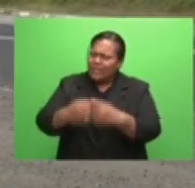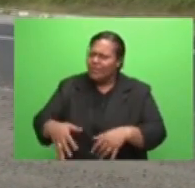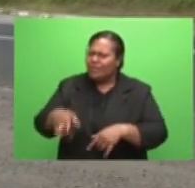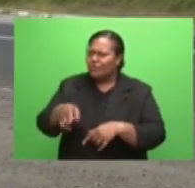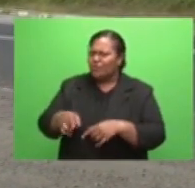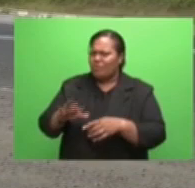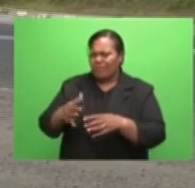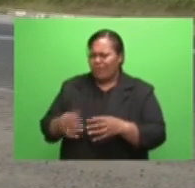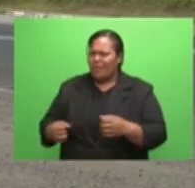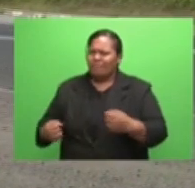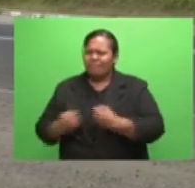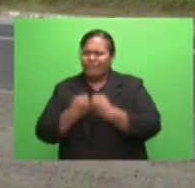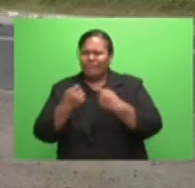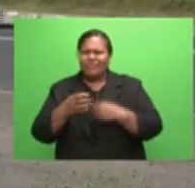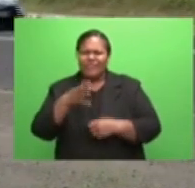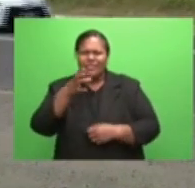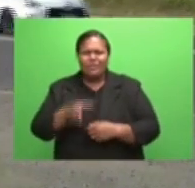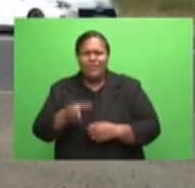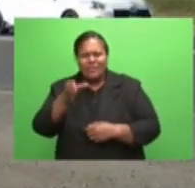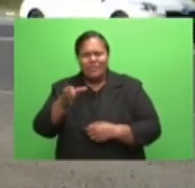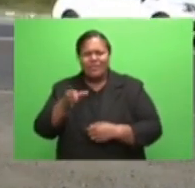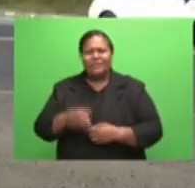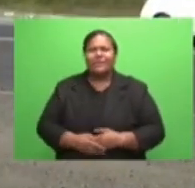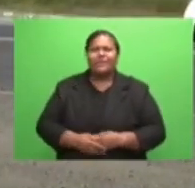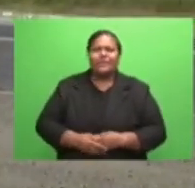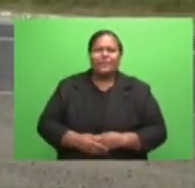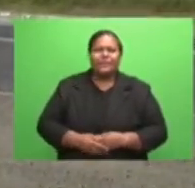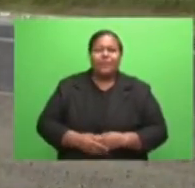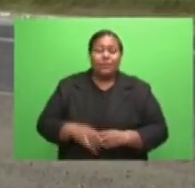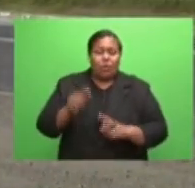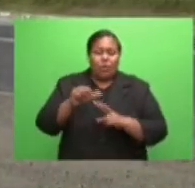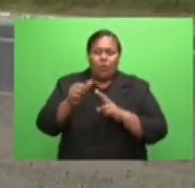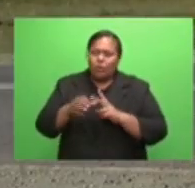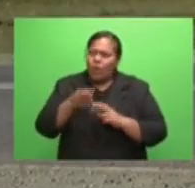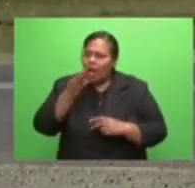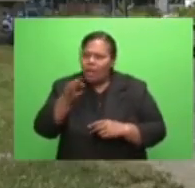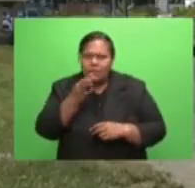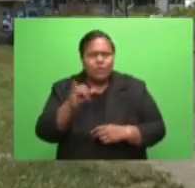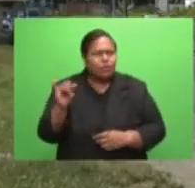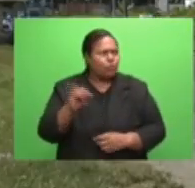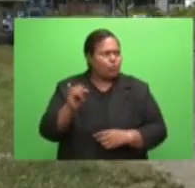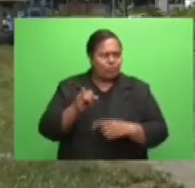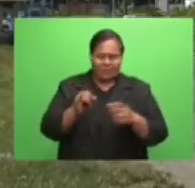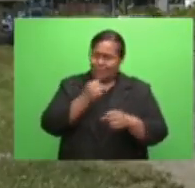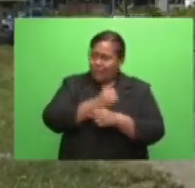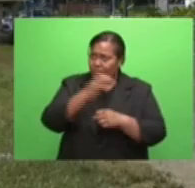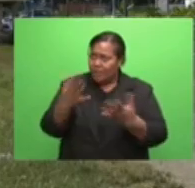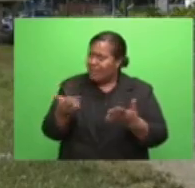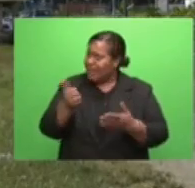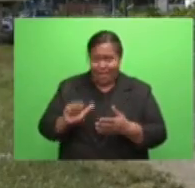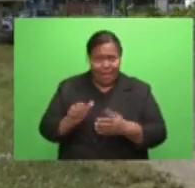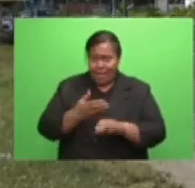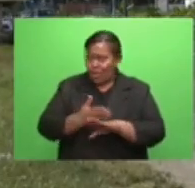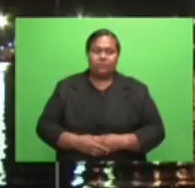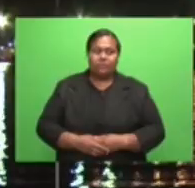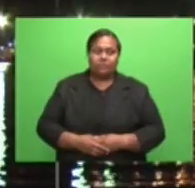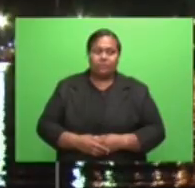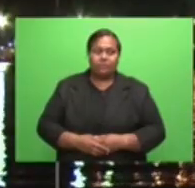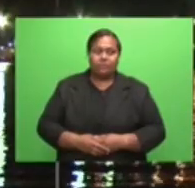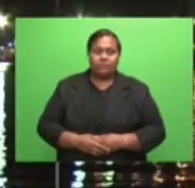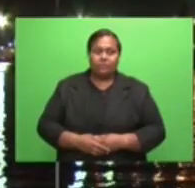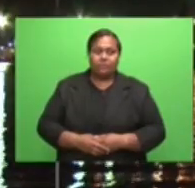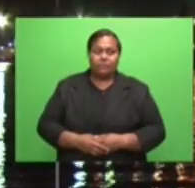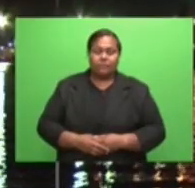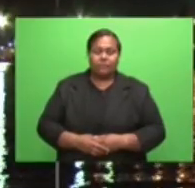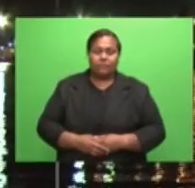with striking down a pedestrian. They're also calling on the insurance industry to report any new vehicle damage claims.